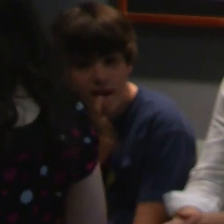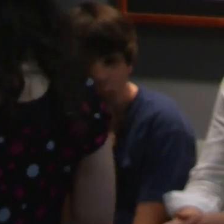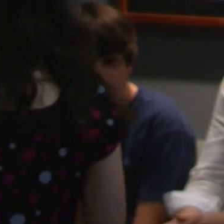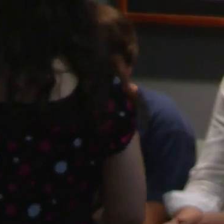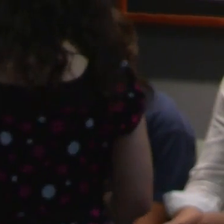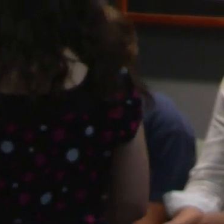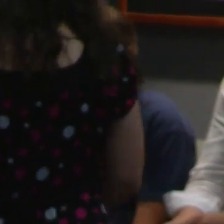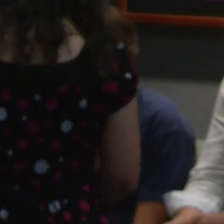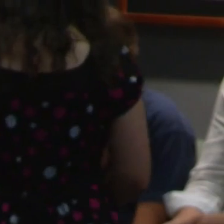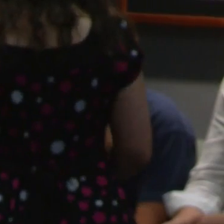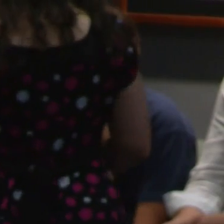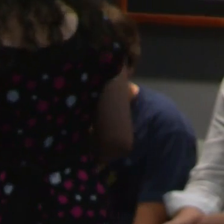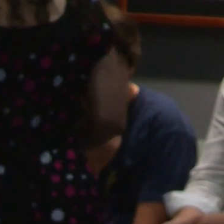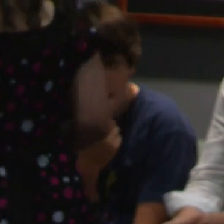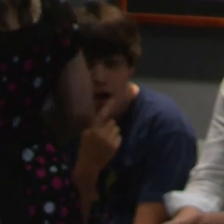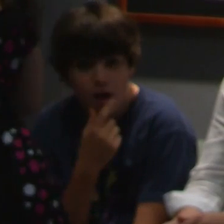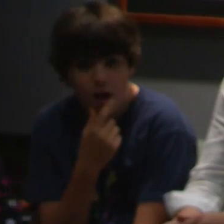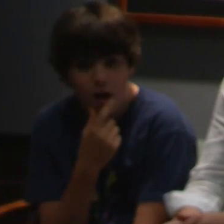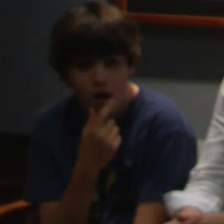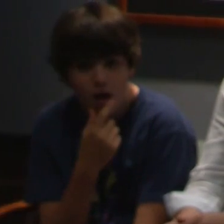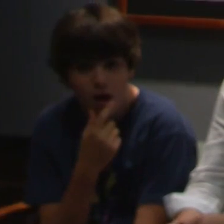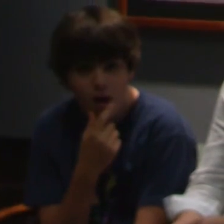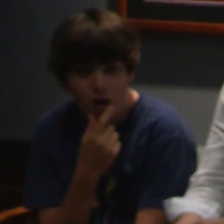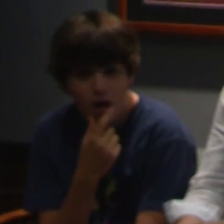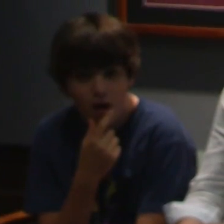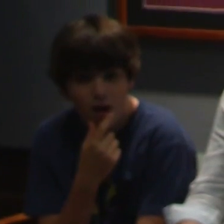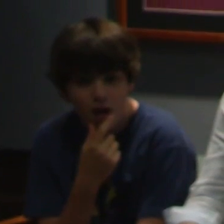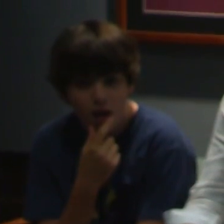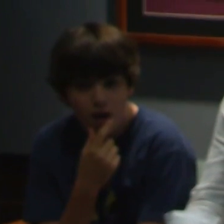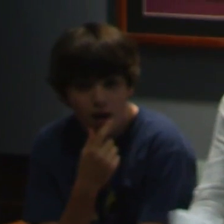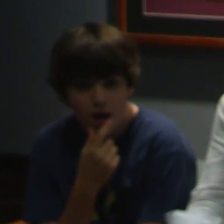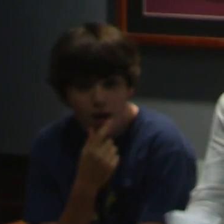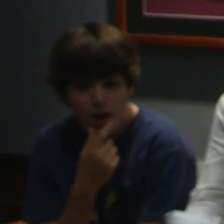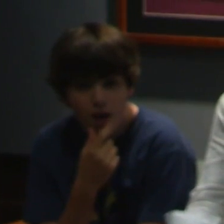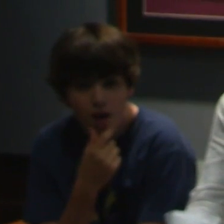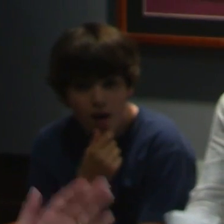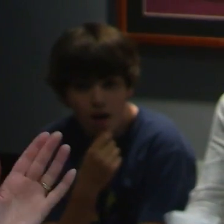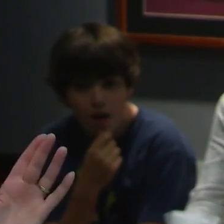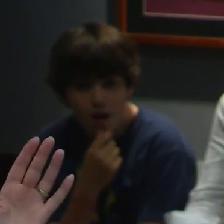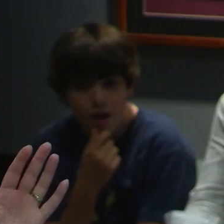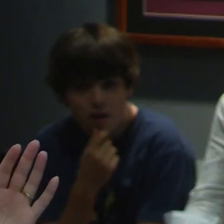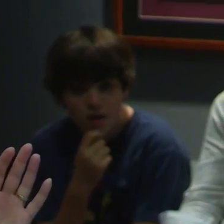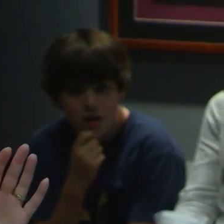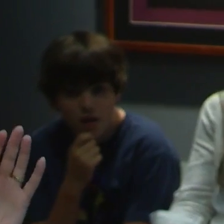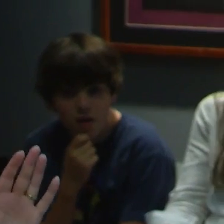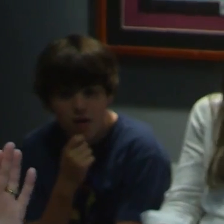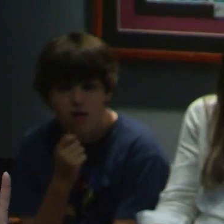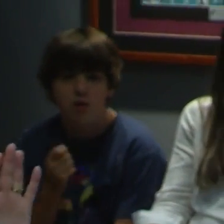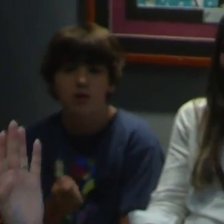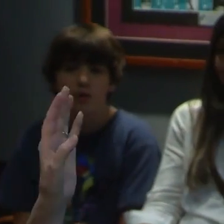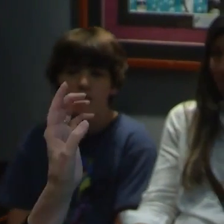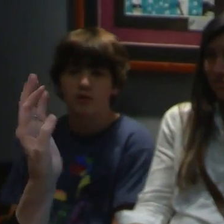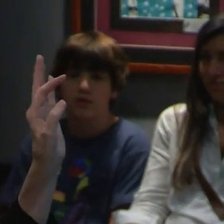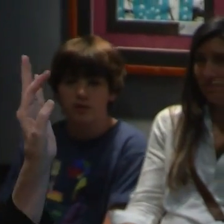Hello, my name's Jean Sedlacko. Following up on the question just before hers, if you have